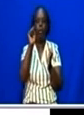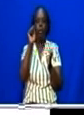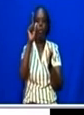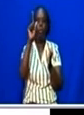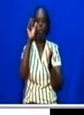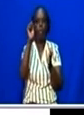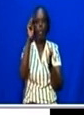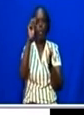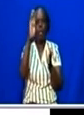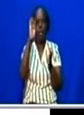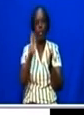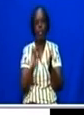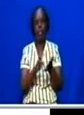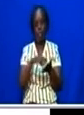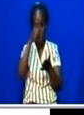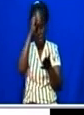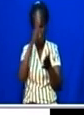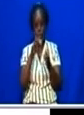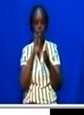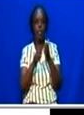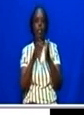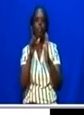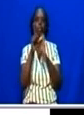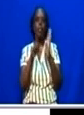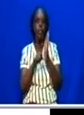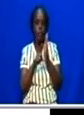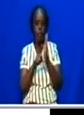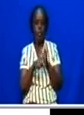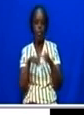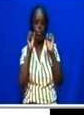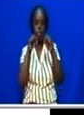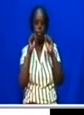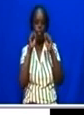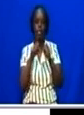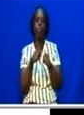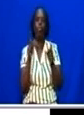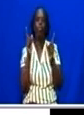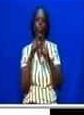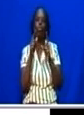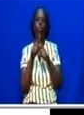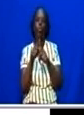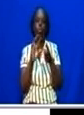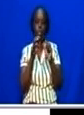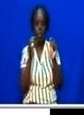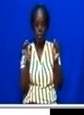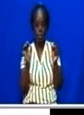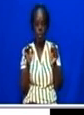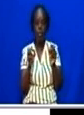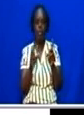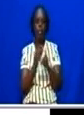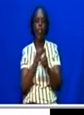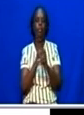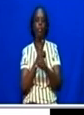Lana, by the end of the lesson, you should be able to interpret the